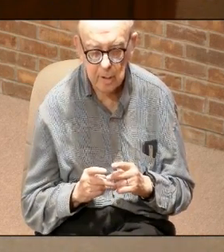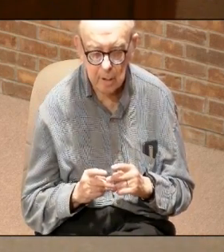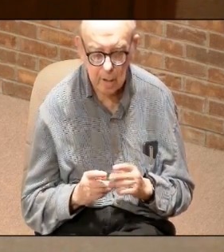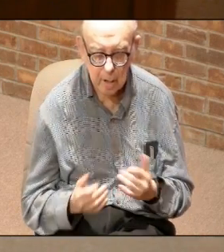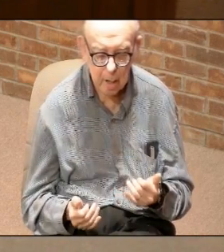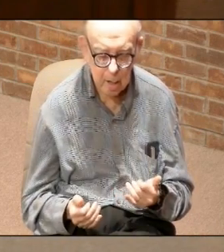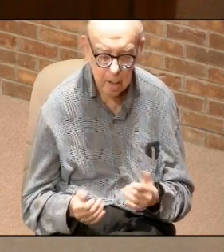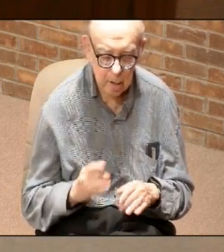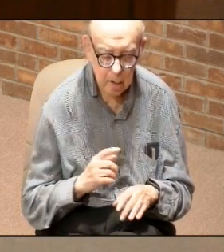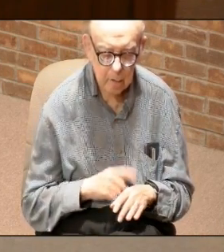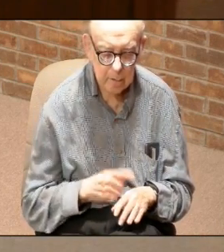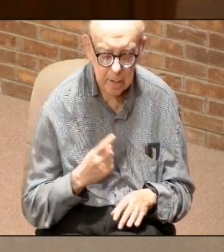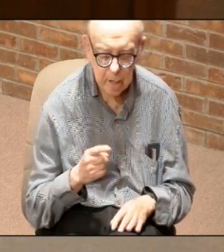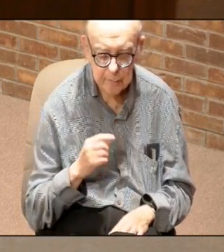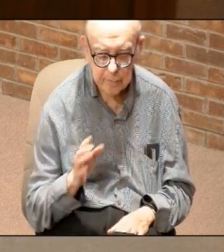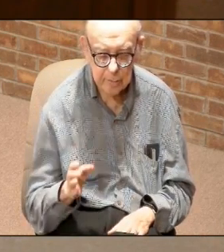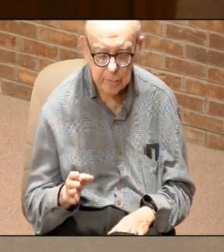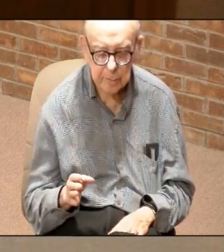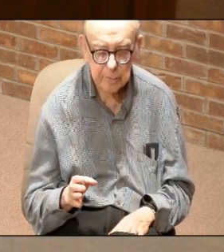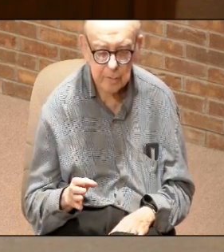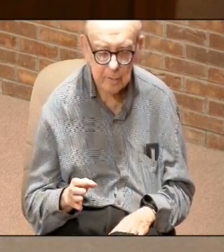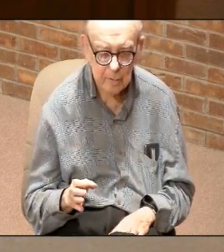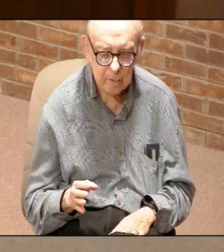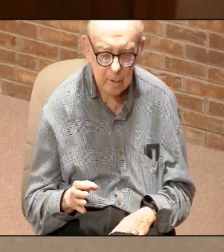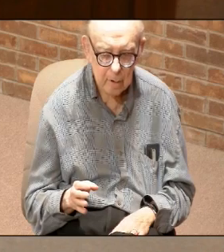And now it's time for Christmas.